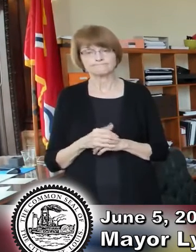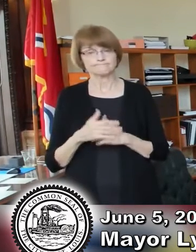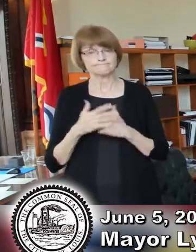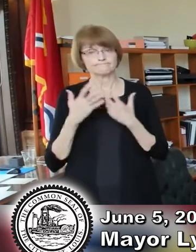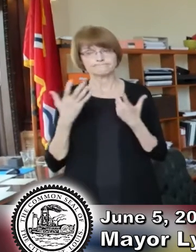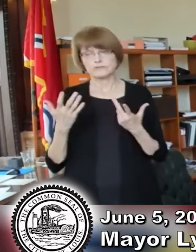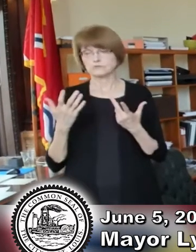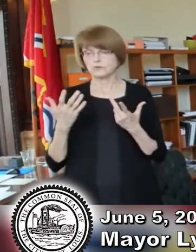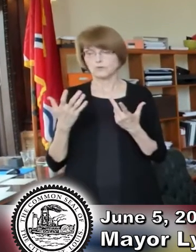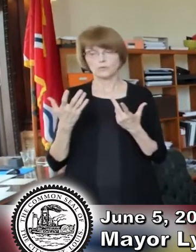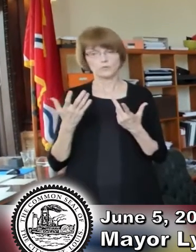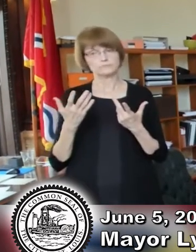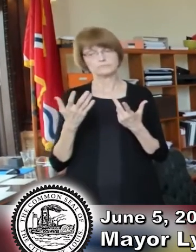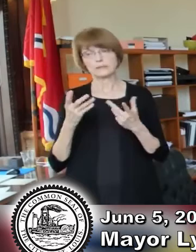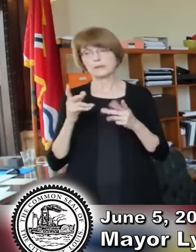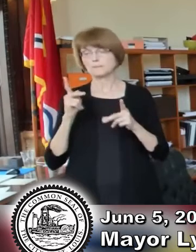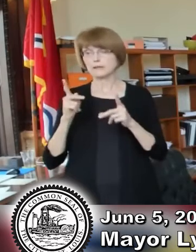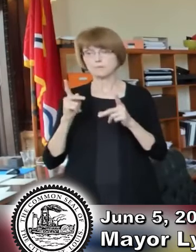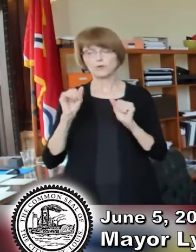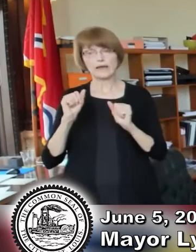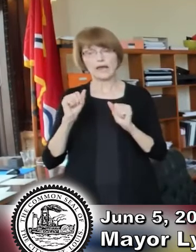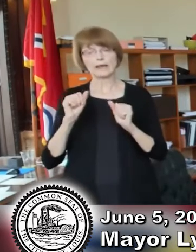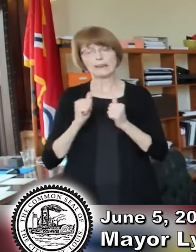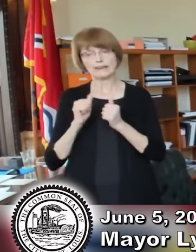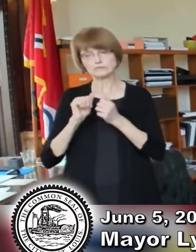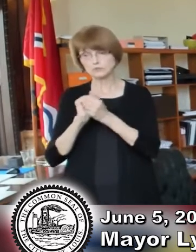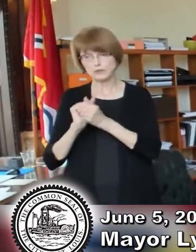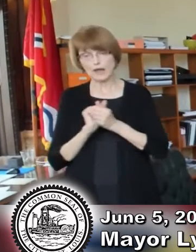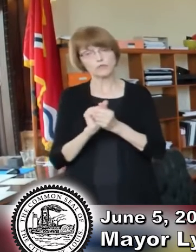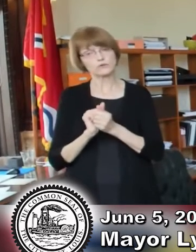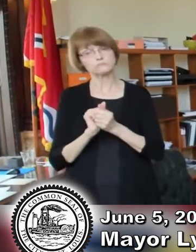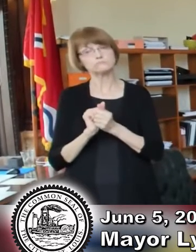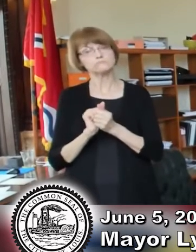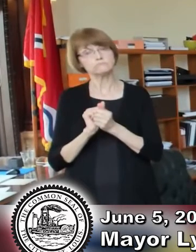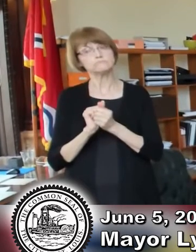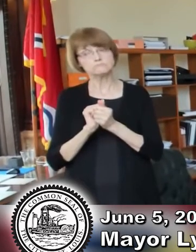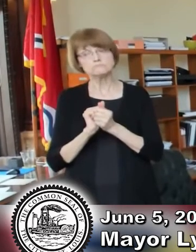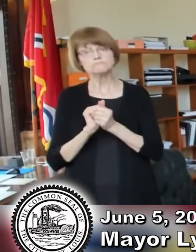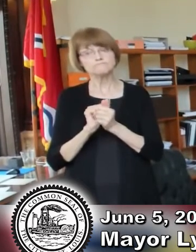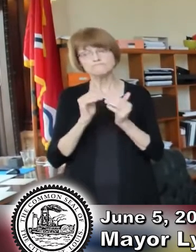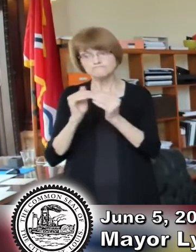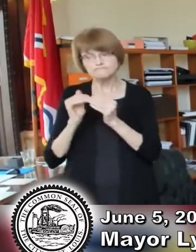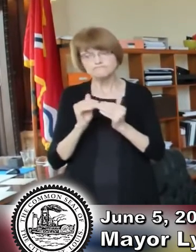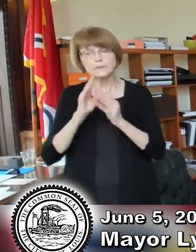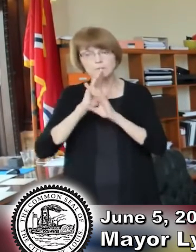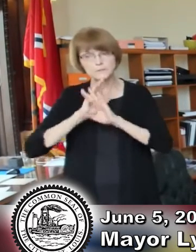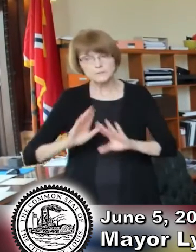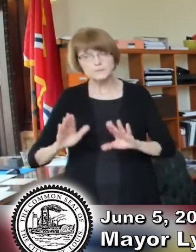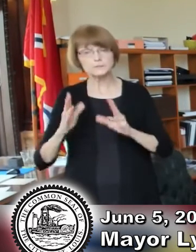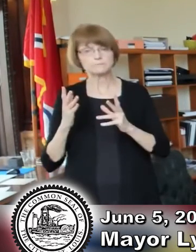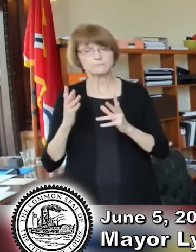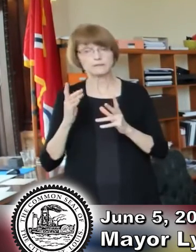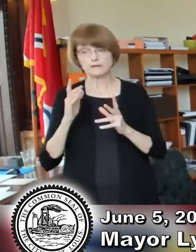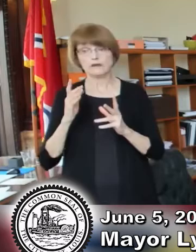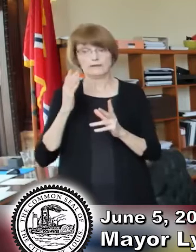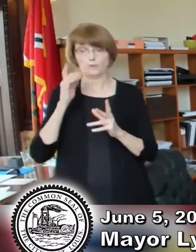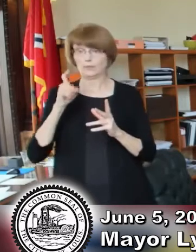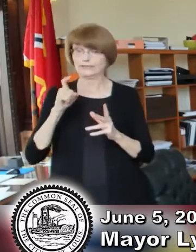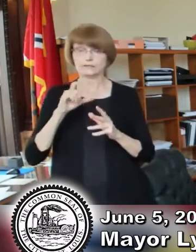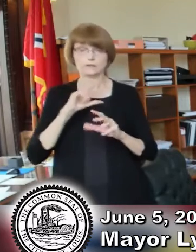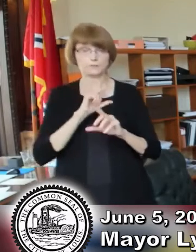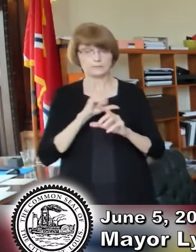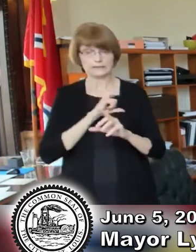Civilized society. I think, in my view, we certainly need the police department. I know if I have an emergency and I